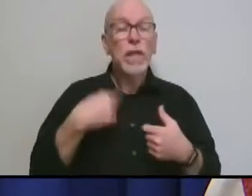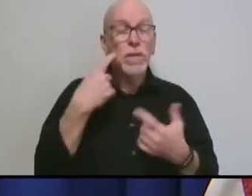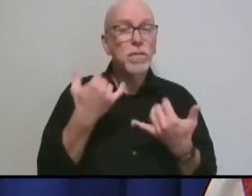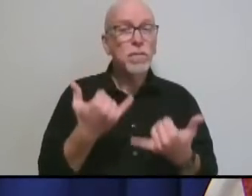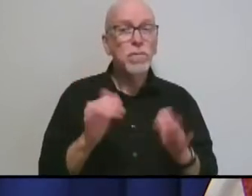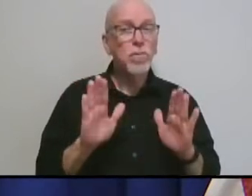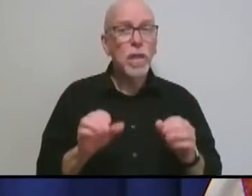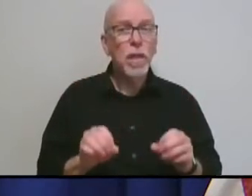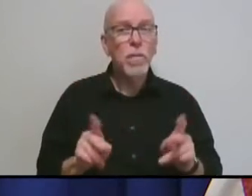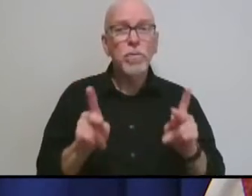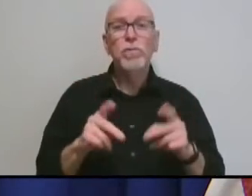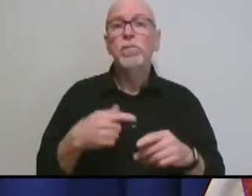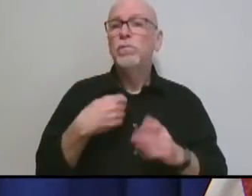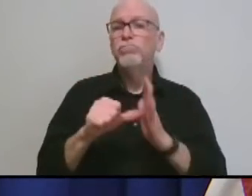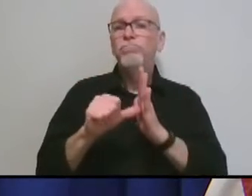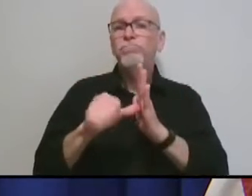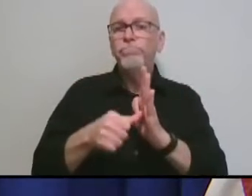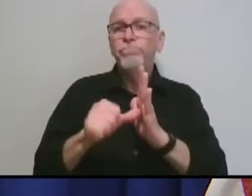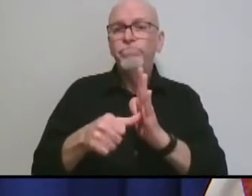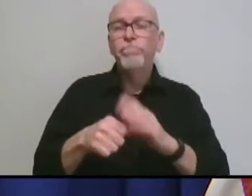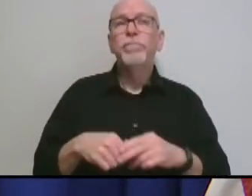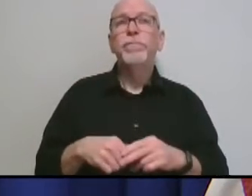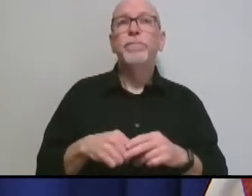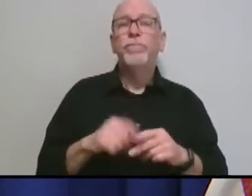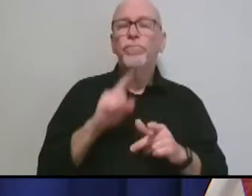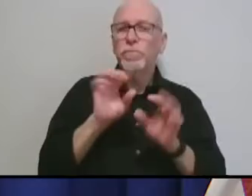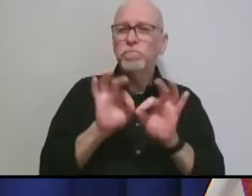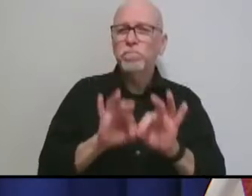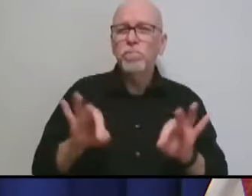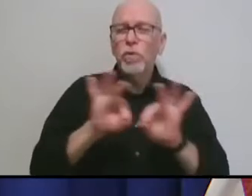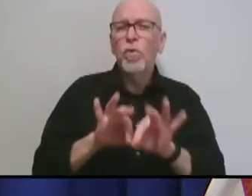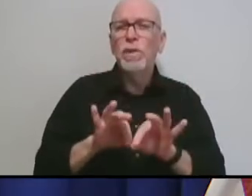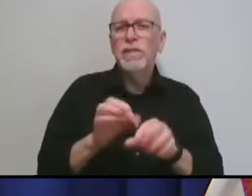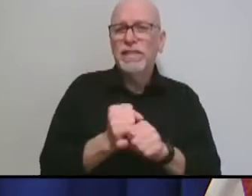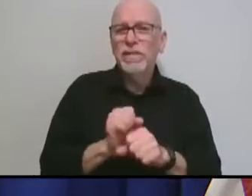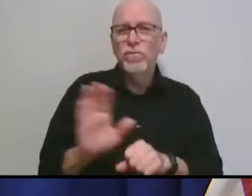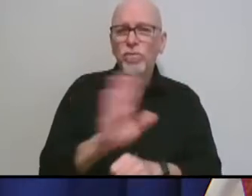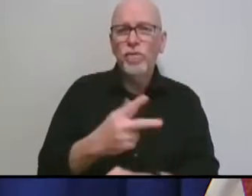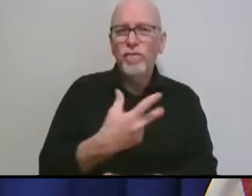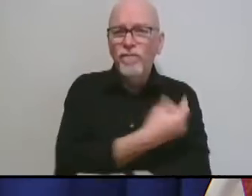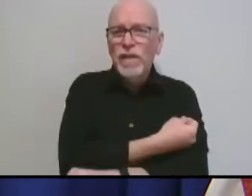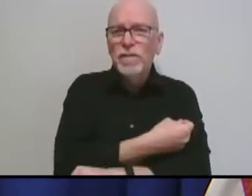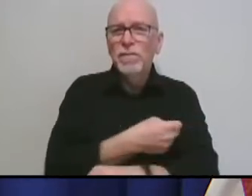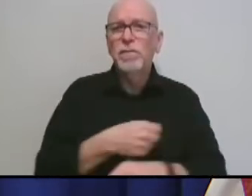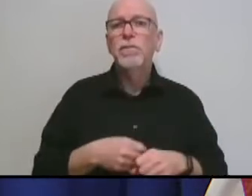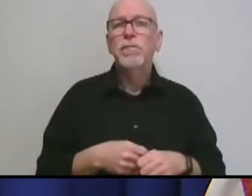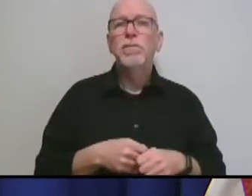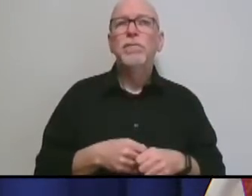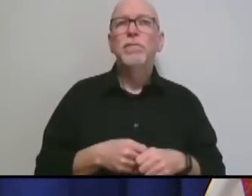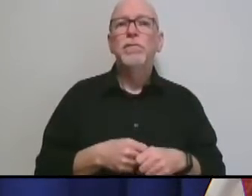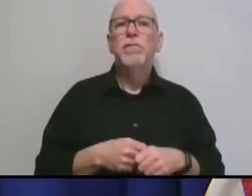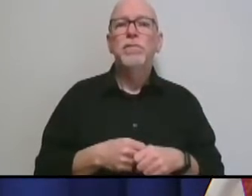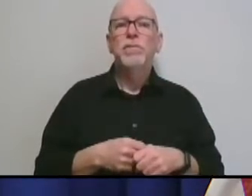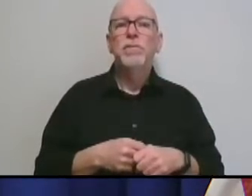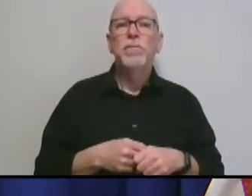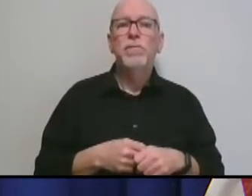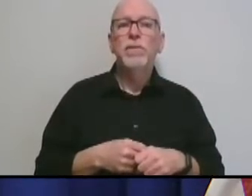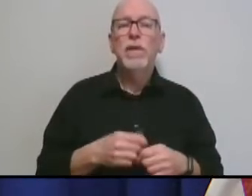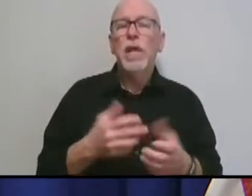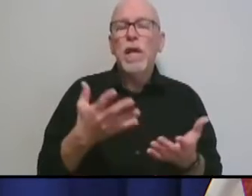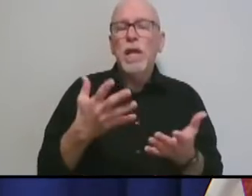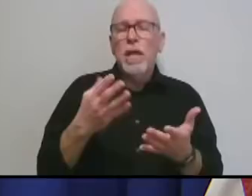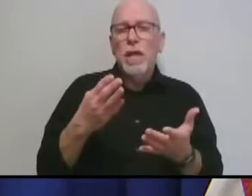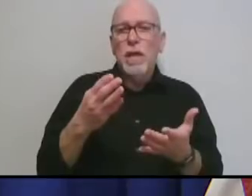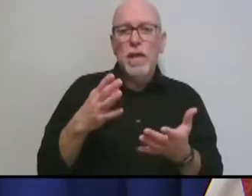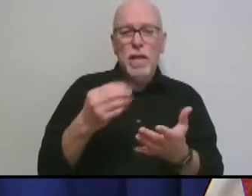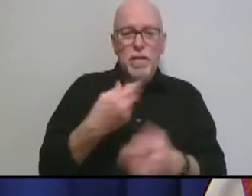just to stress the importance of getting vaccination or getting the vaccination and what that means